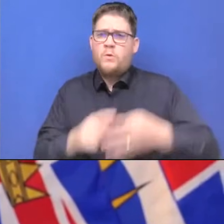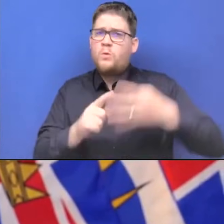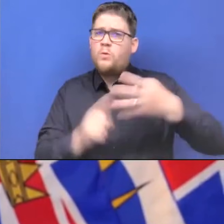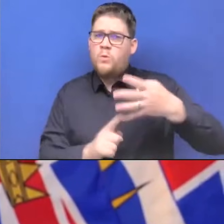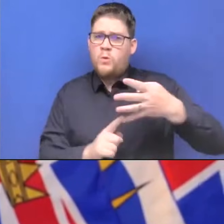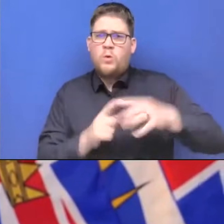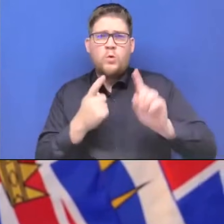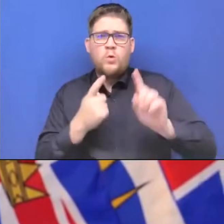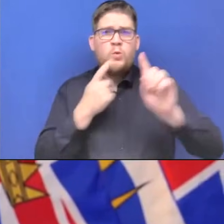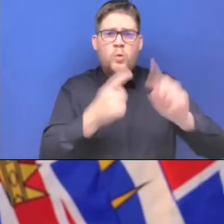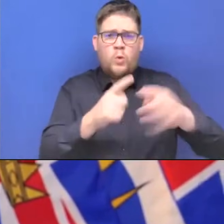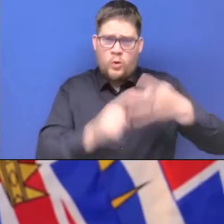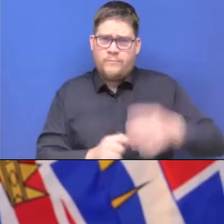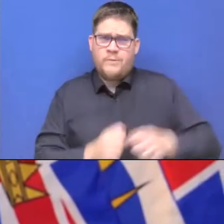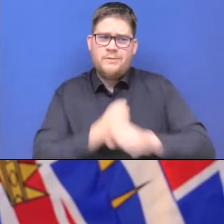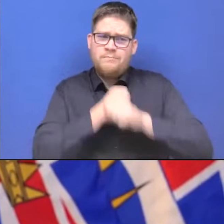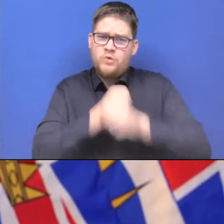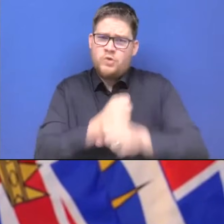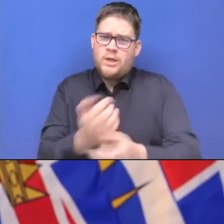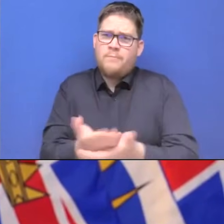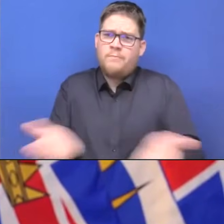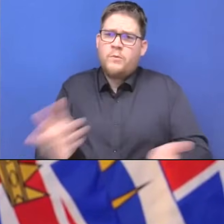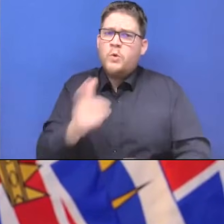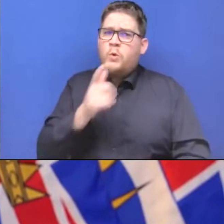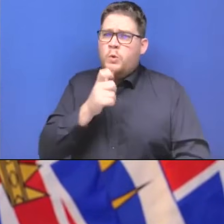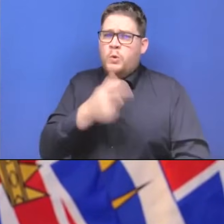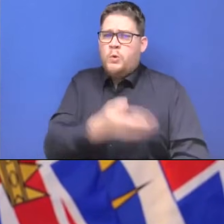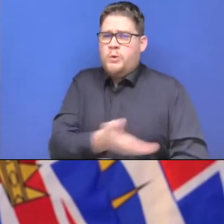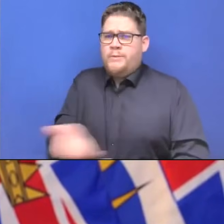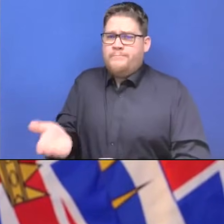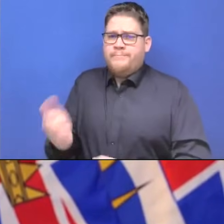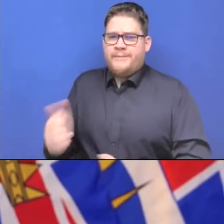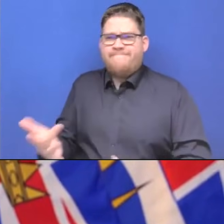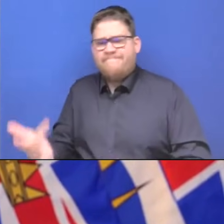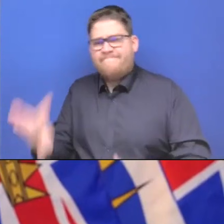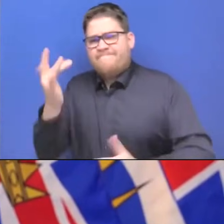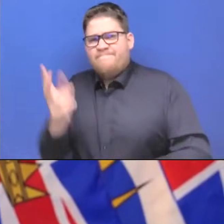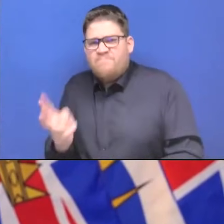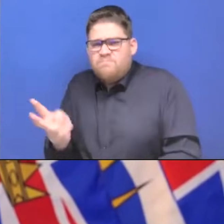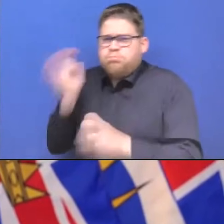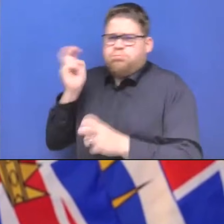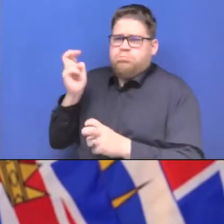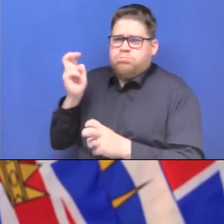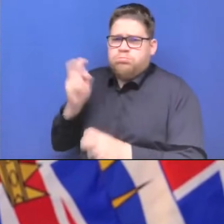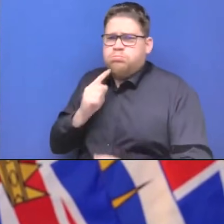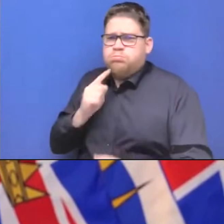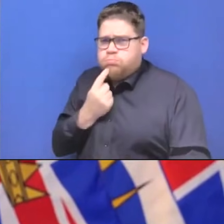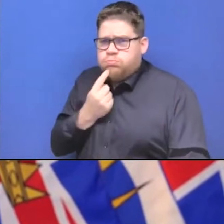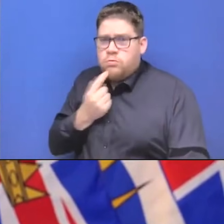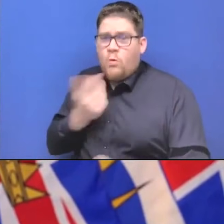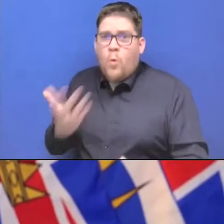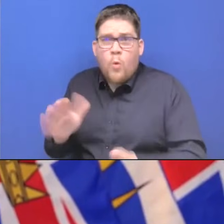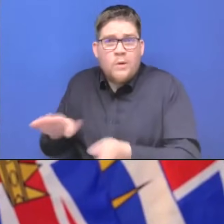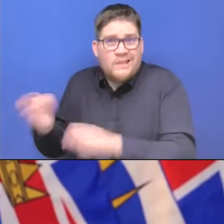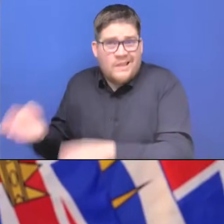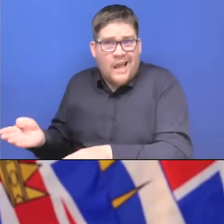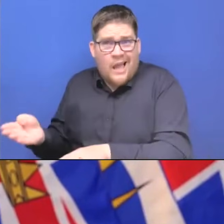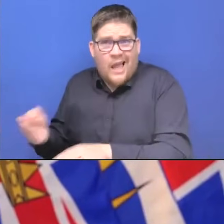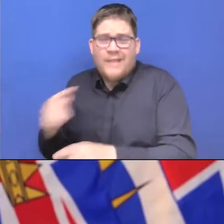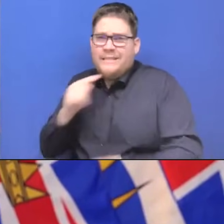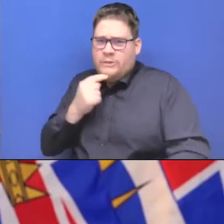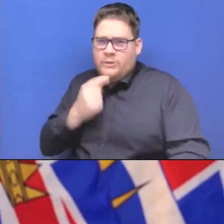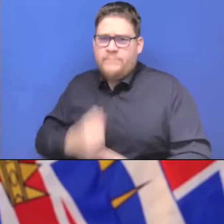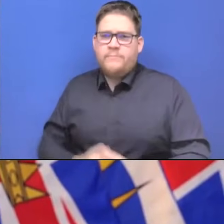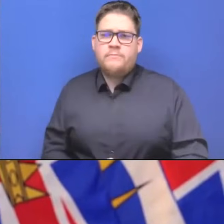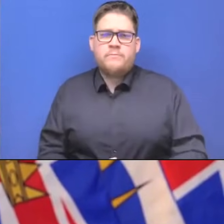particularly at highest risk of severe illness or death from COVID-19, protecting our health care system so that everybody who needs care can